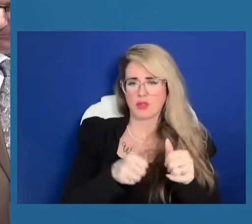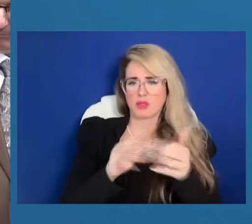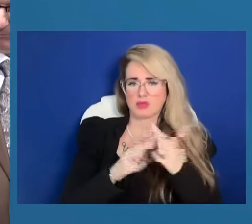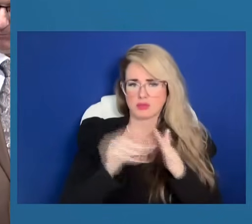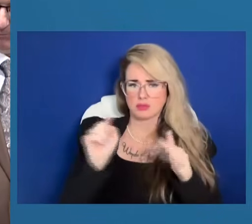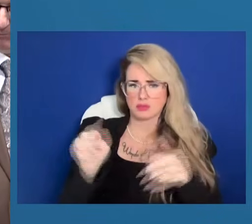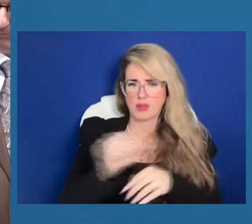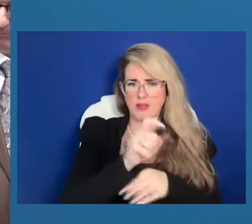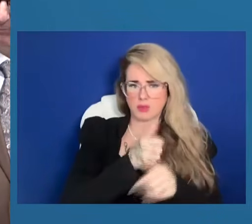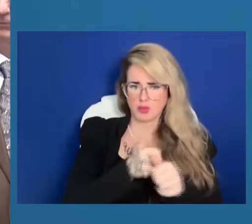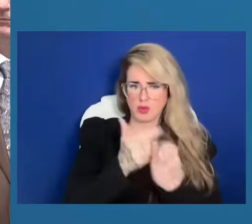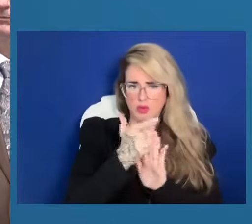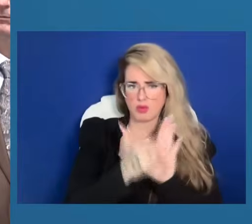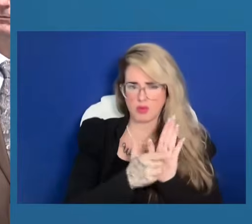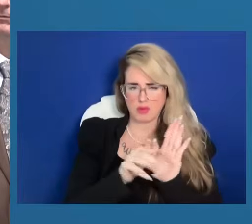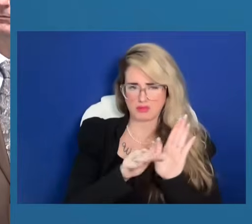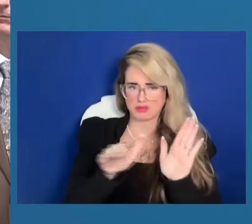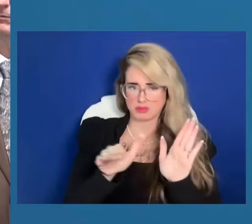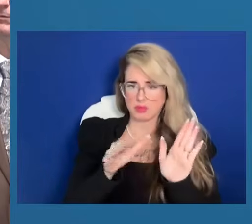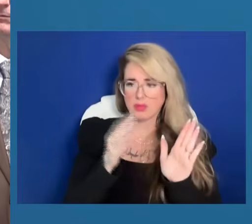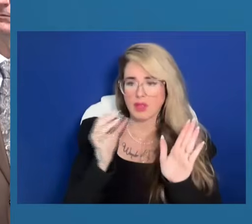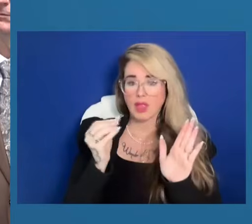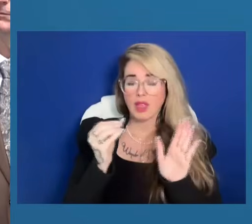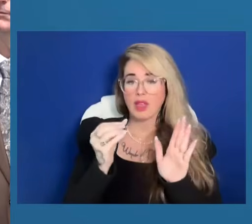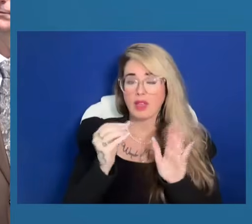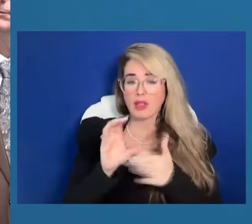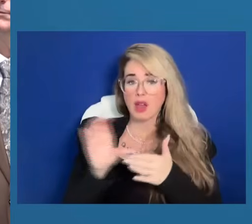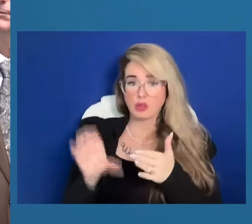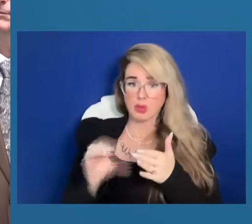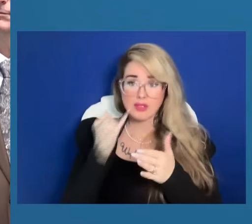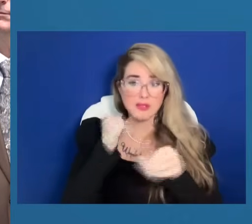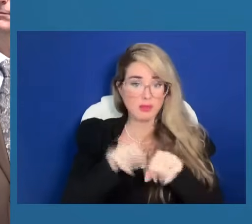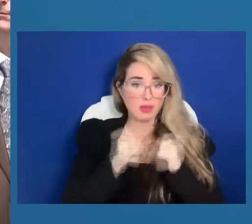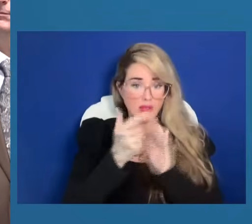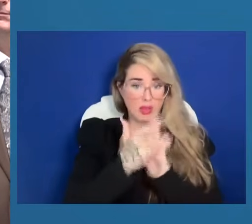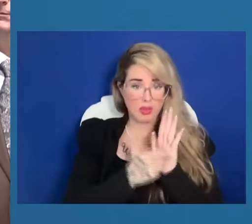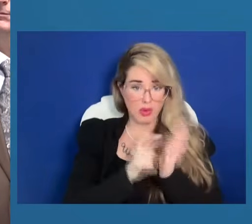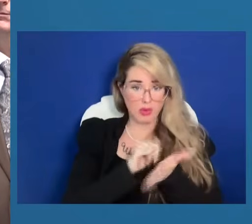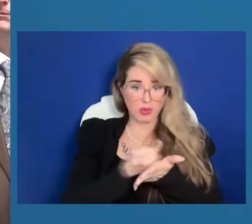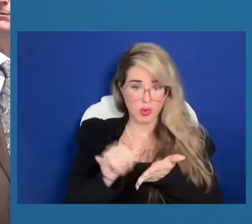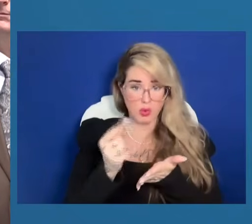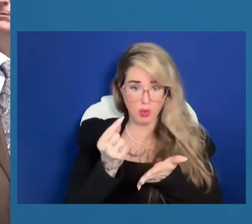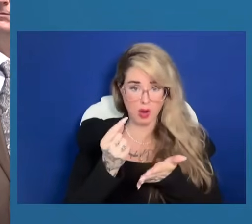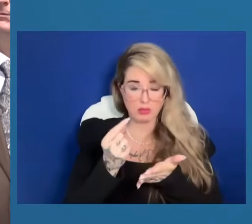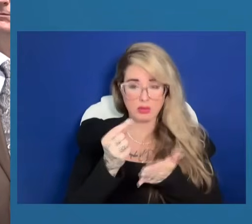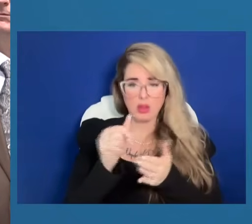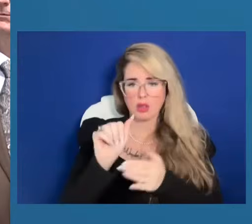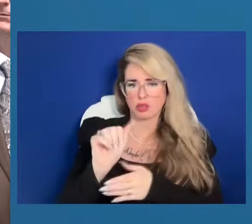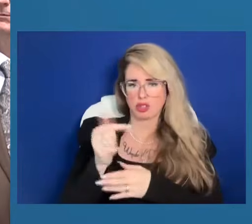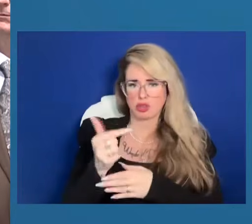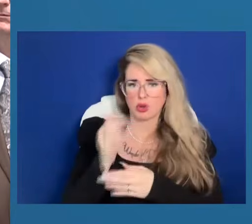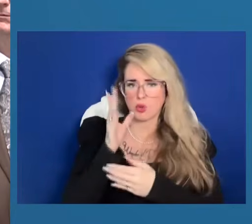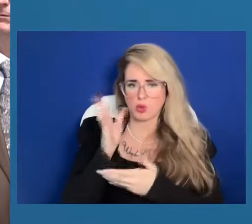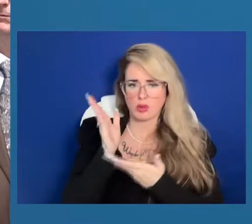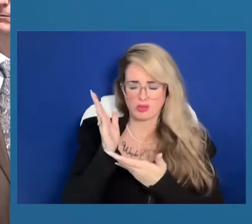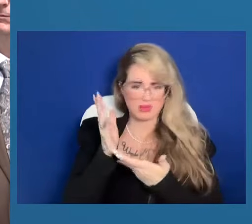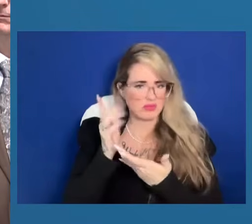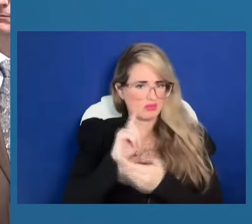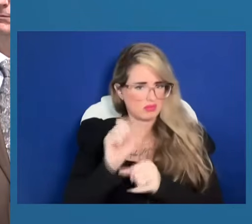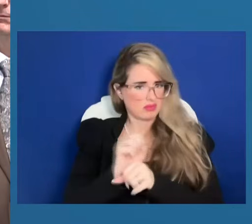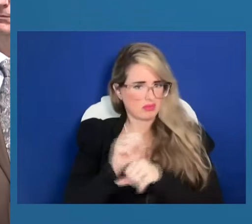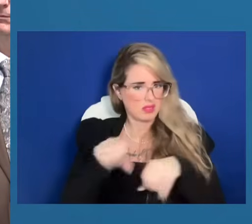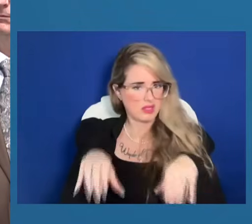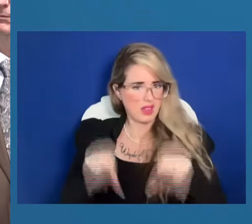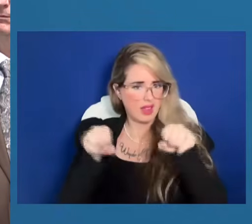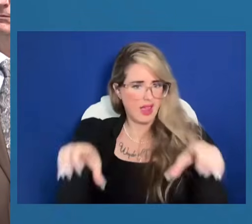follow the law. And the consequences of breaking the law in the state of New York is the Attorney General will bring action and it'll be taken to